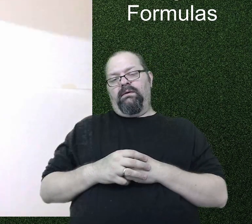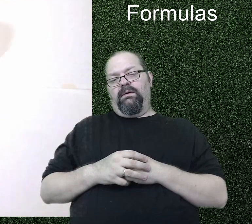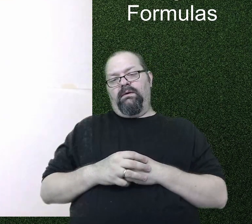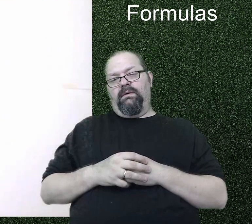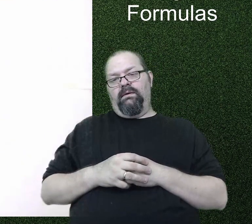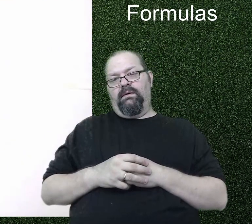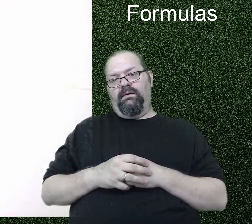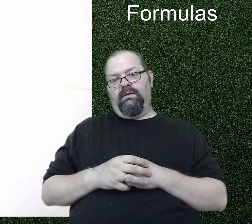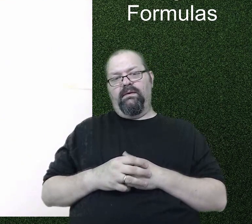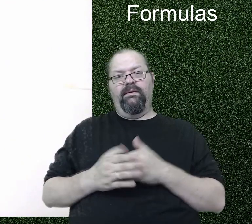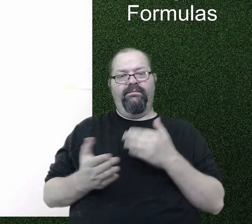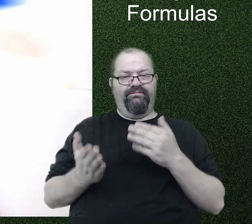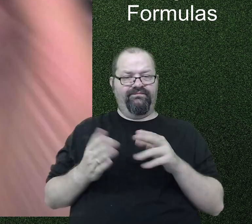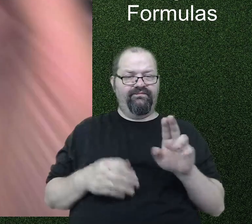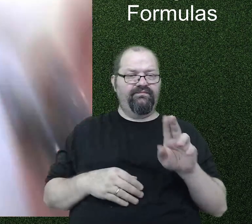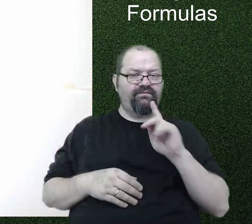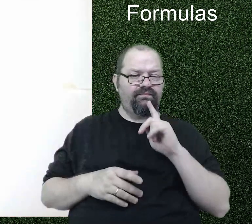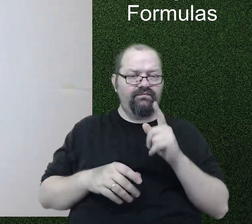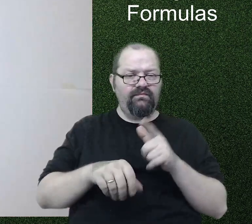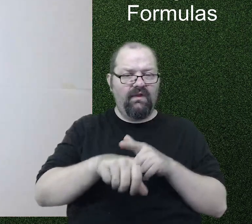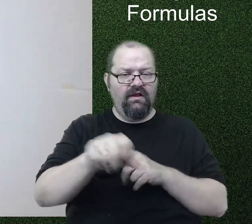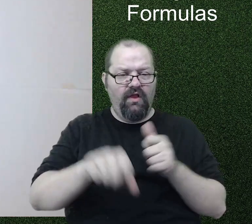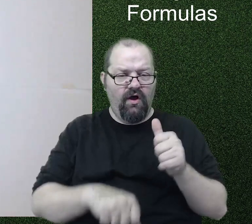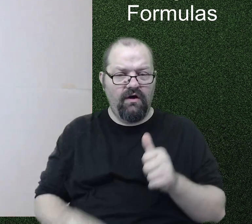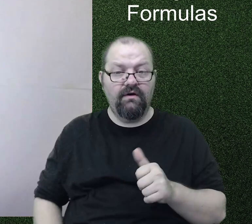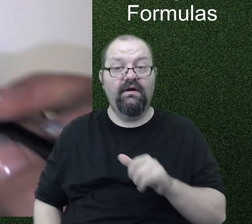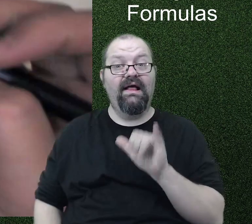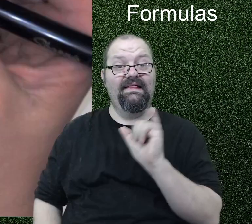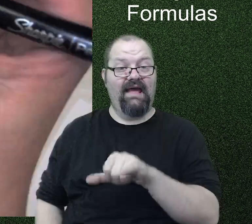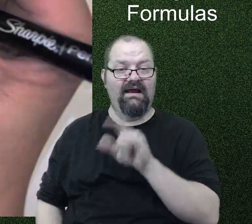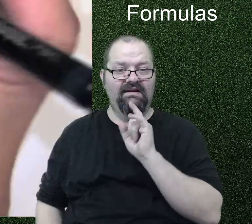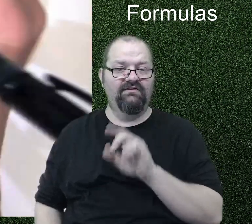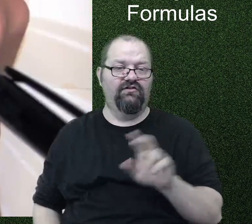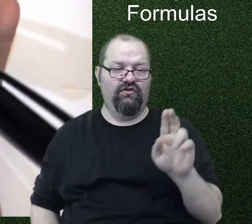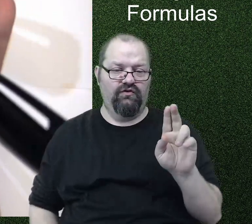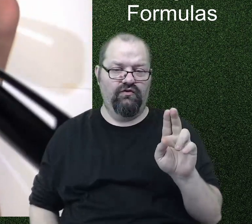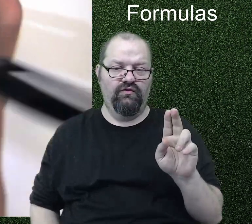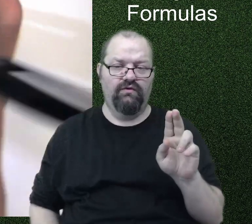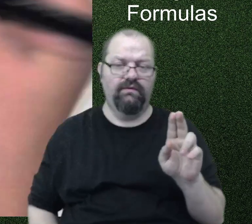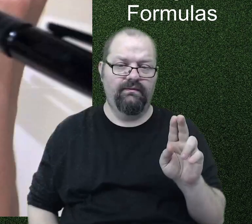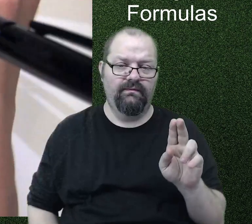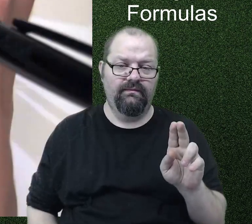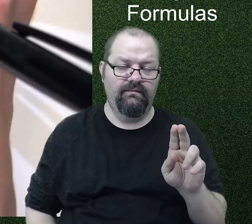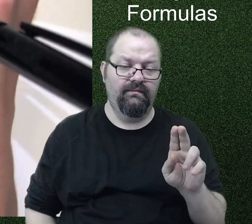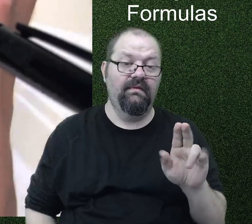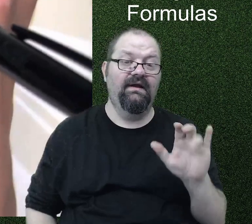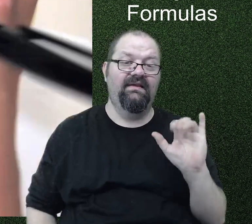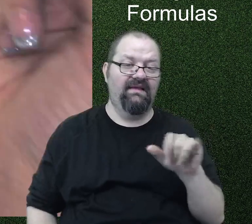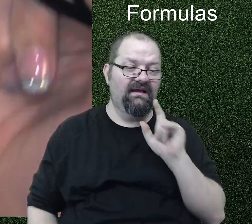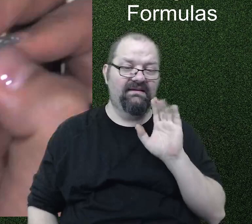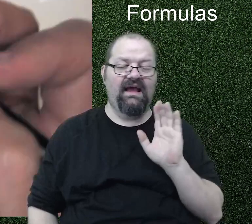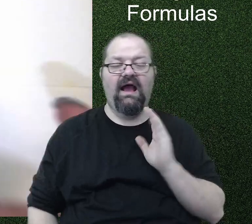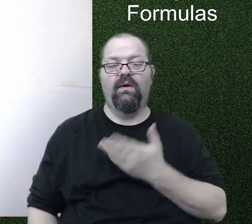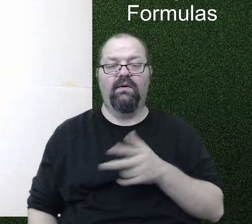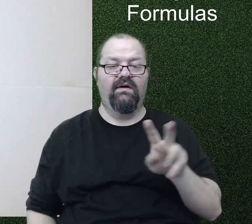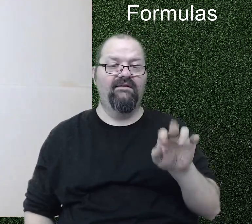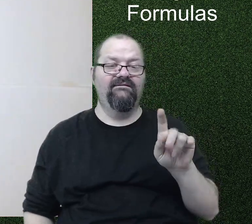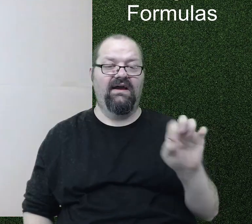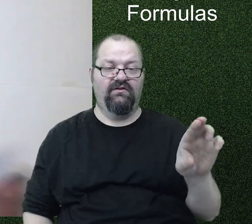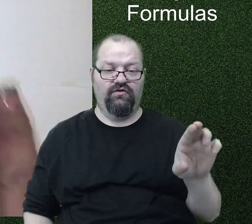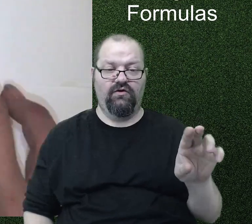Make u longer. That's u. This is my vector v.